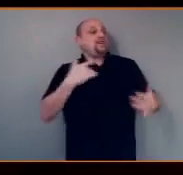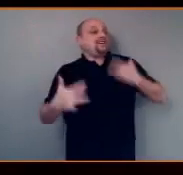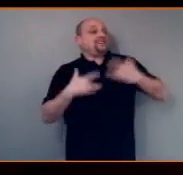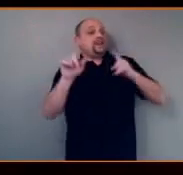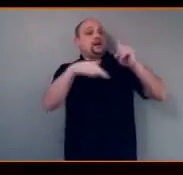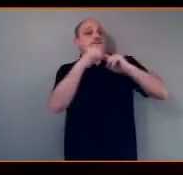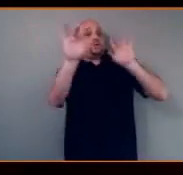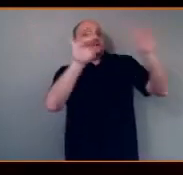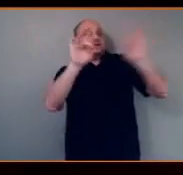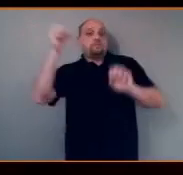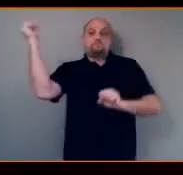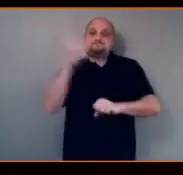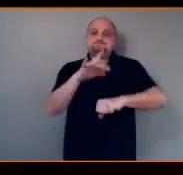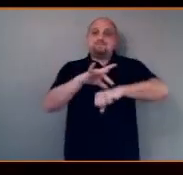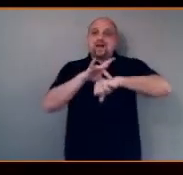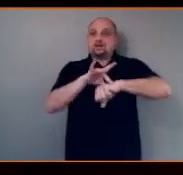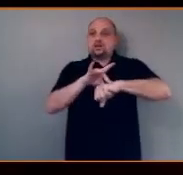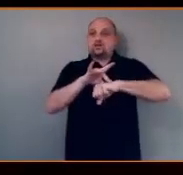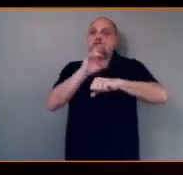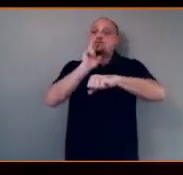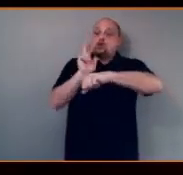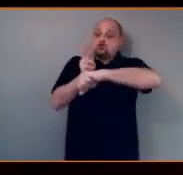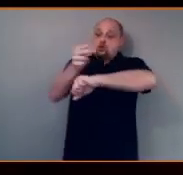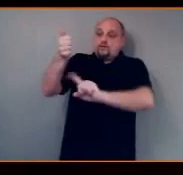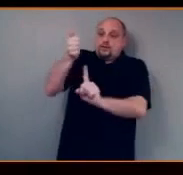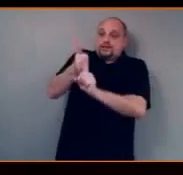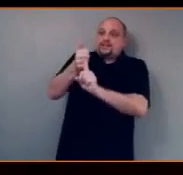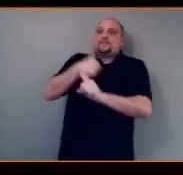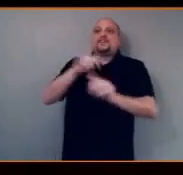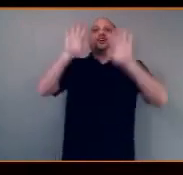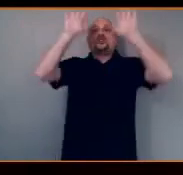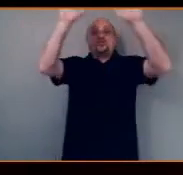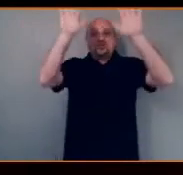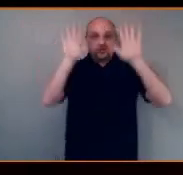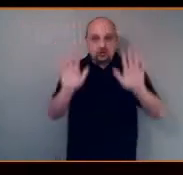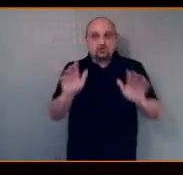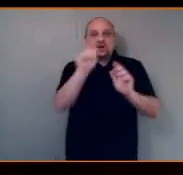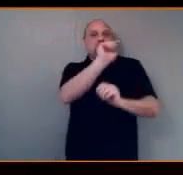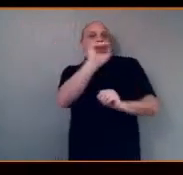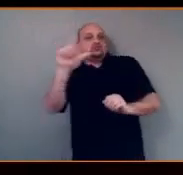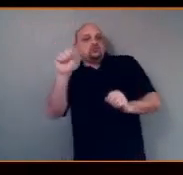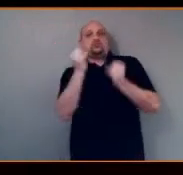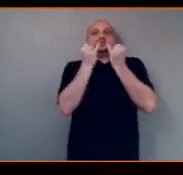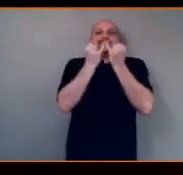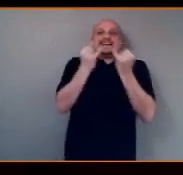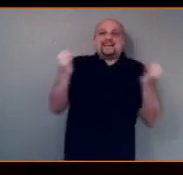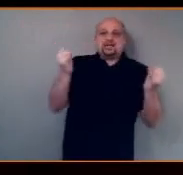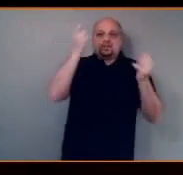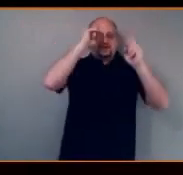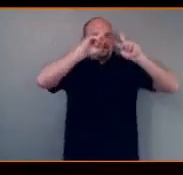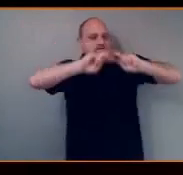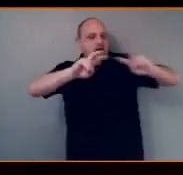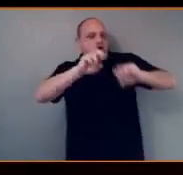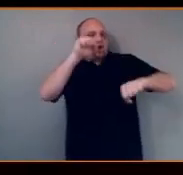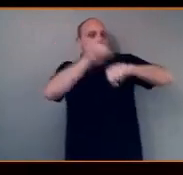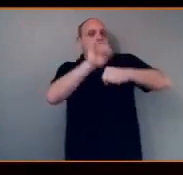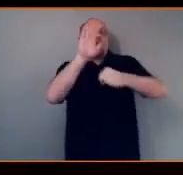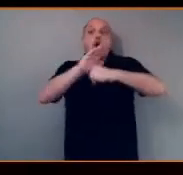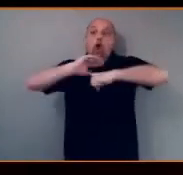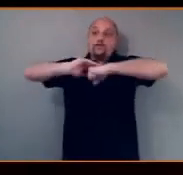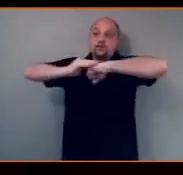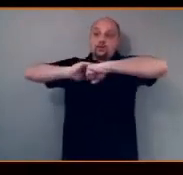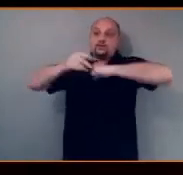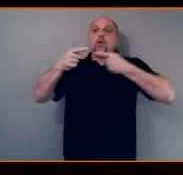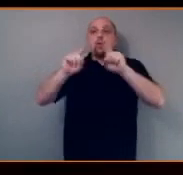of the mission. So the rover, as I said, has some really great instruments that can analyze the rocks on the surface of Mars as it drives